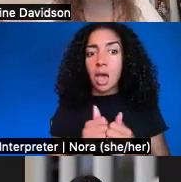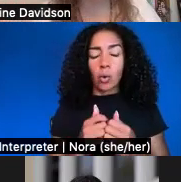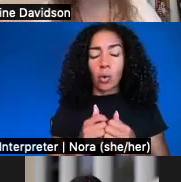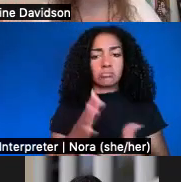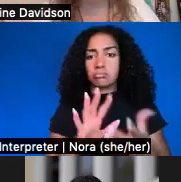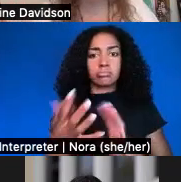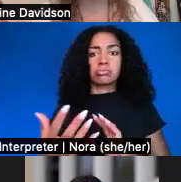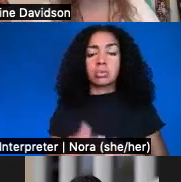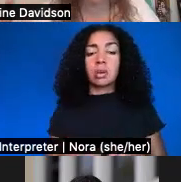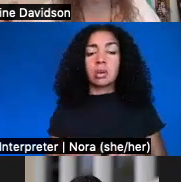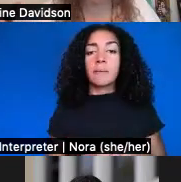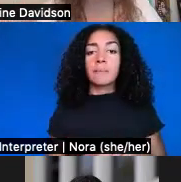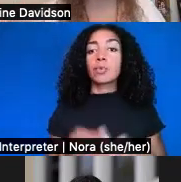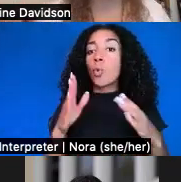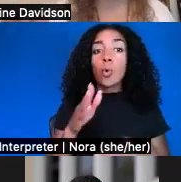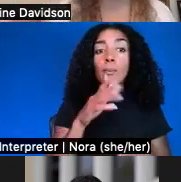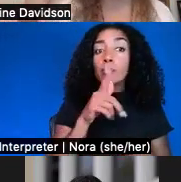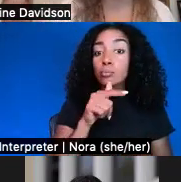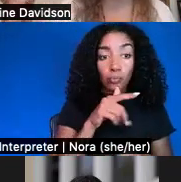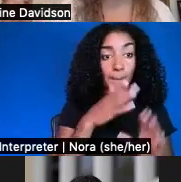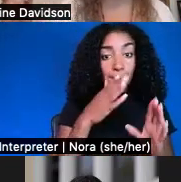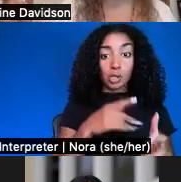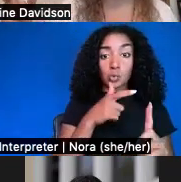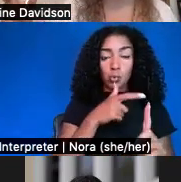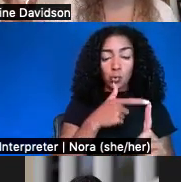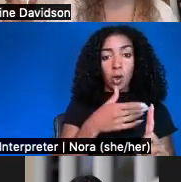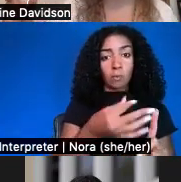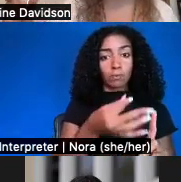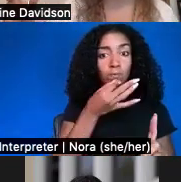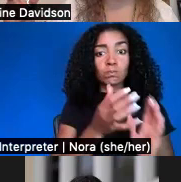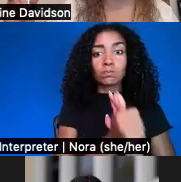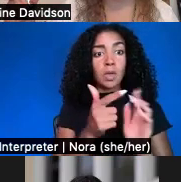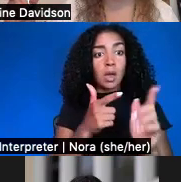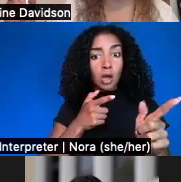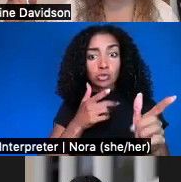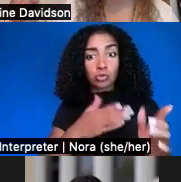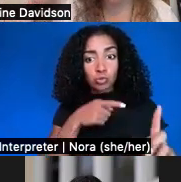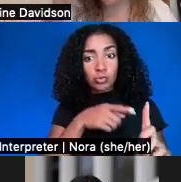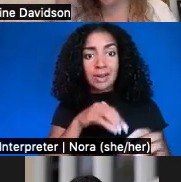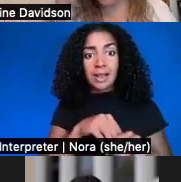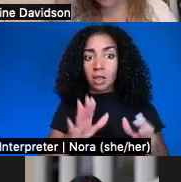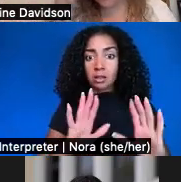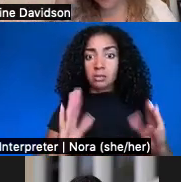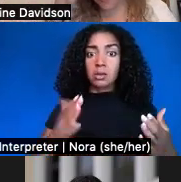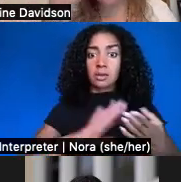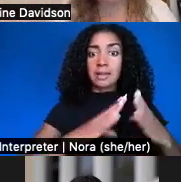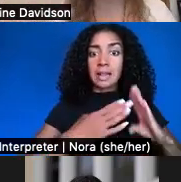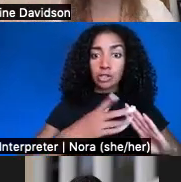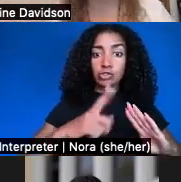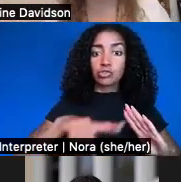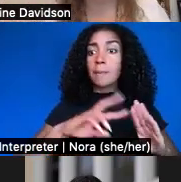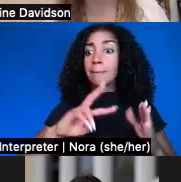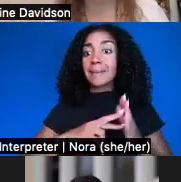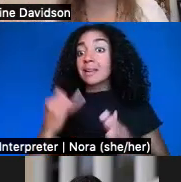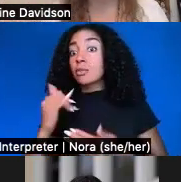good hunter in your village, you're interrupting that person's ability to provide for their community and their village. And that does